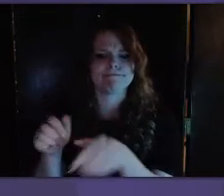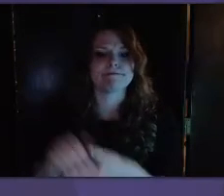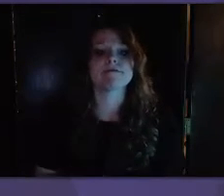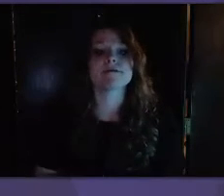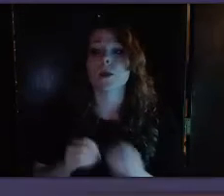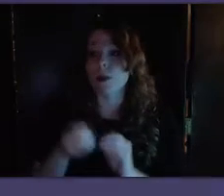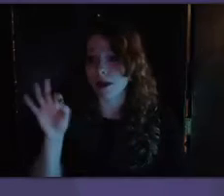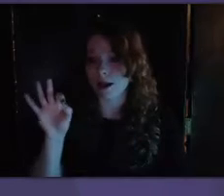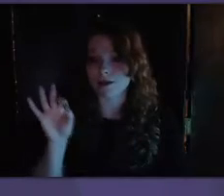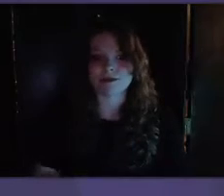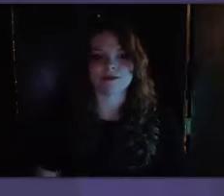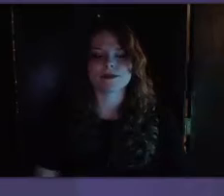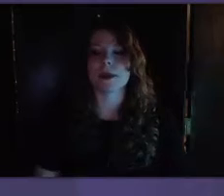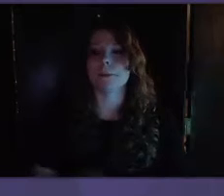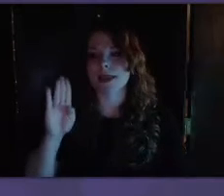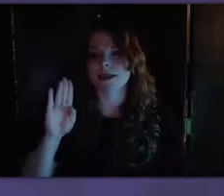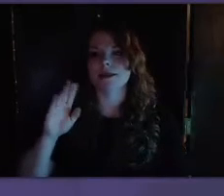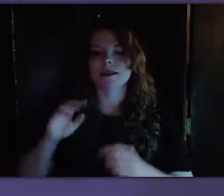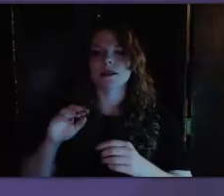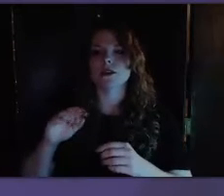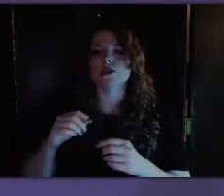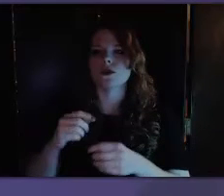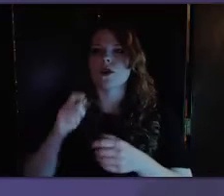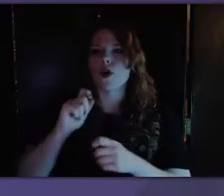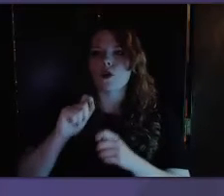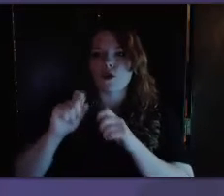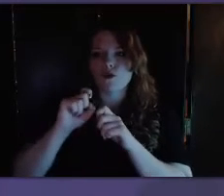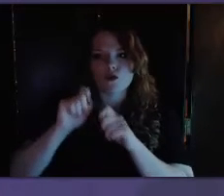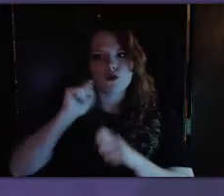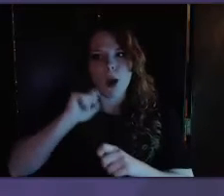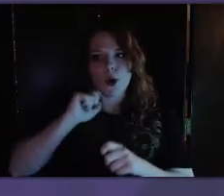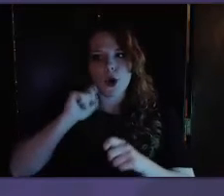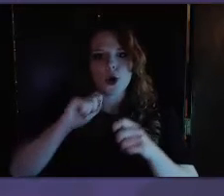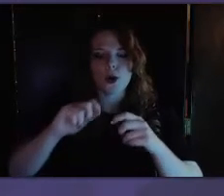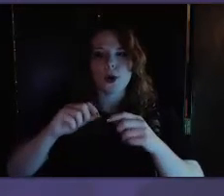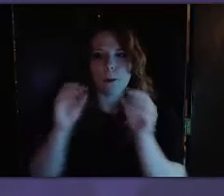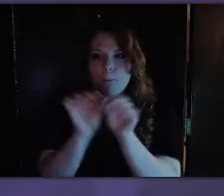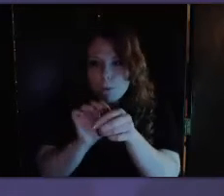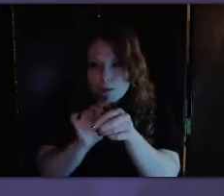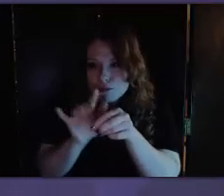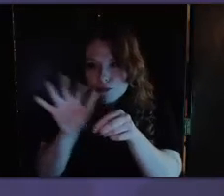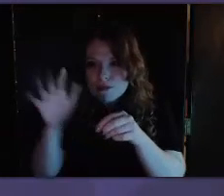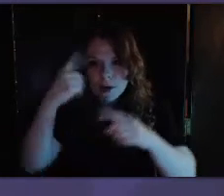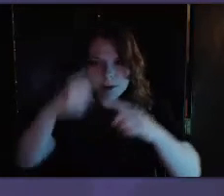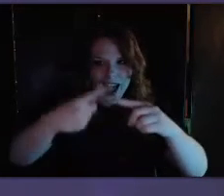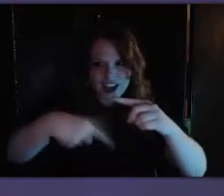9 is B. Rubber particles from vehicle tires are the focus of the Tire